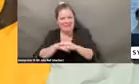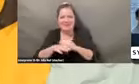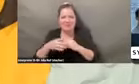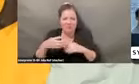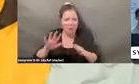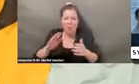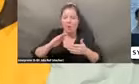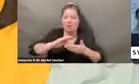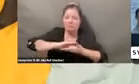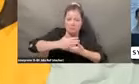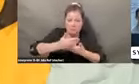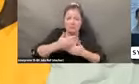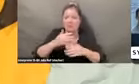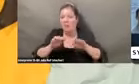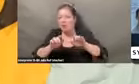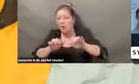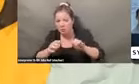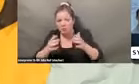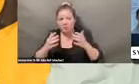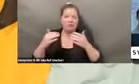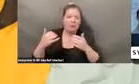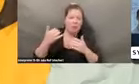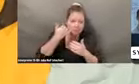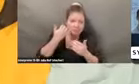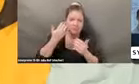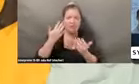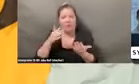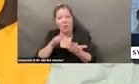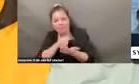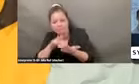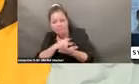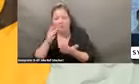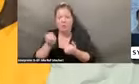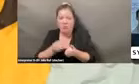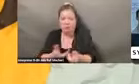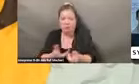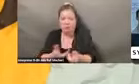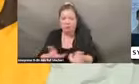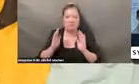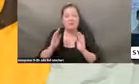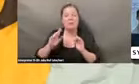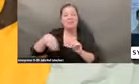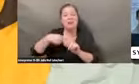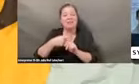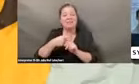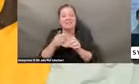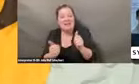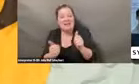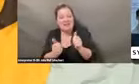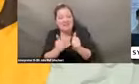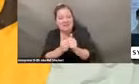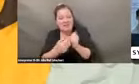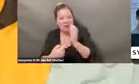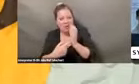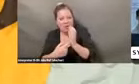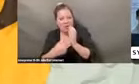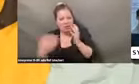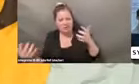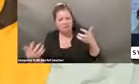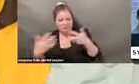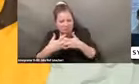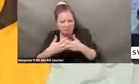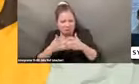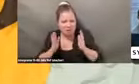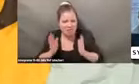setup. Should be able to handle any assistive technology. So on that part, it still goes back that if the